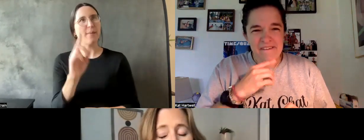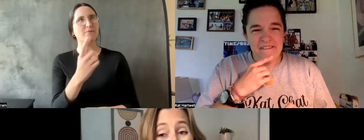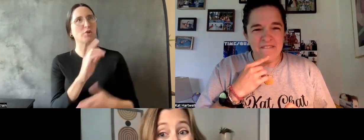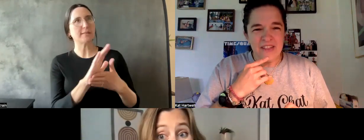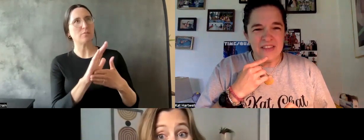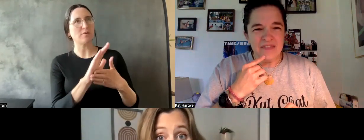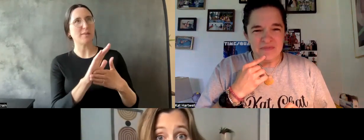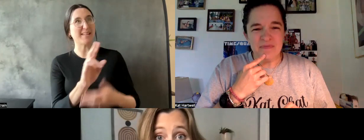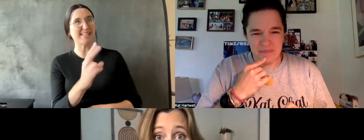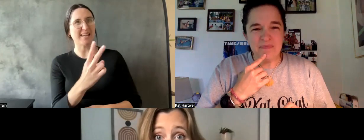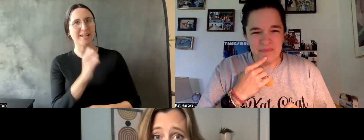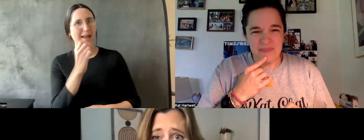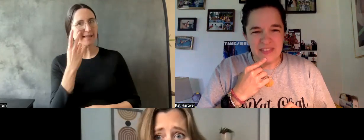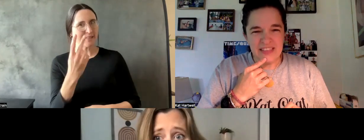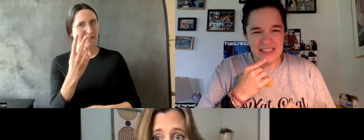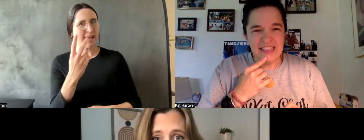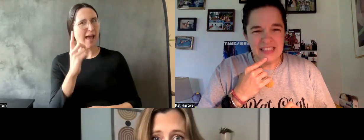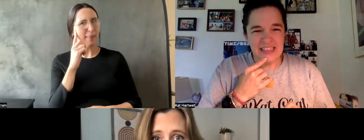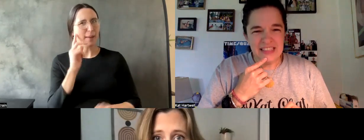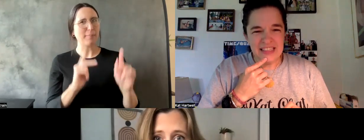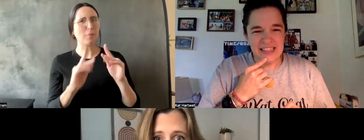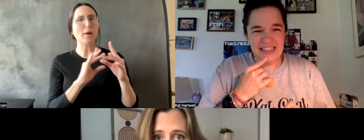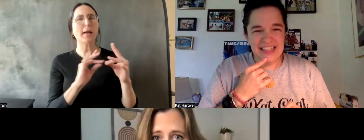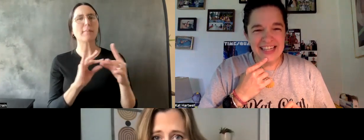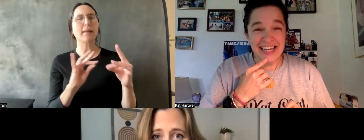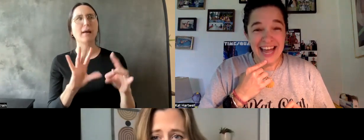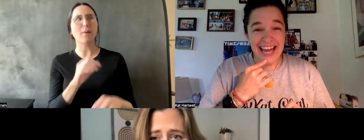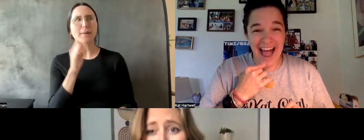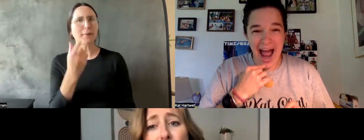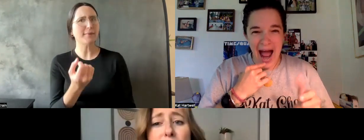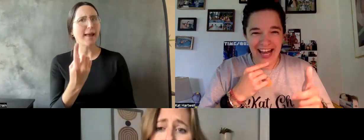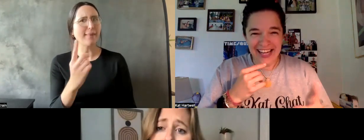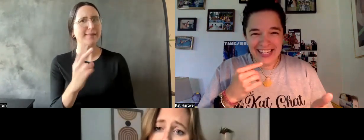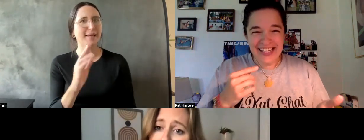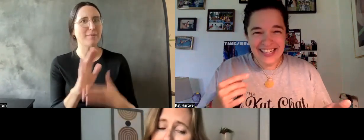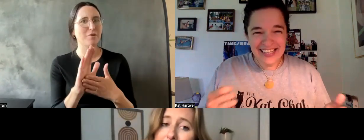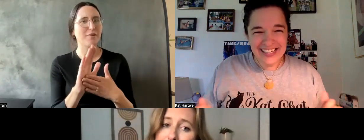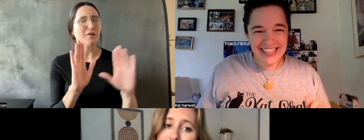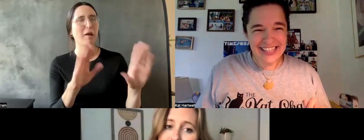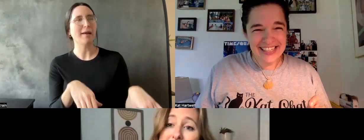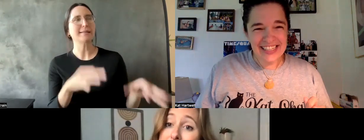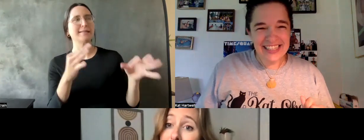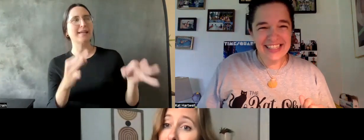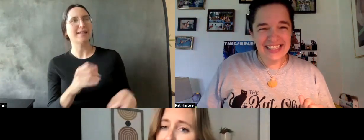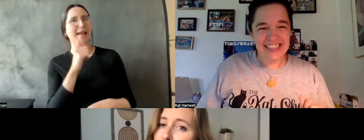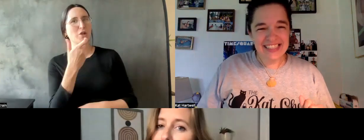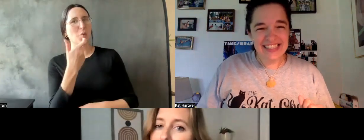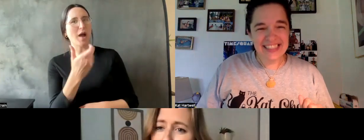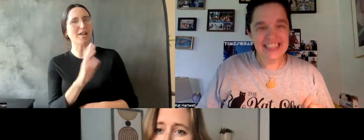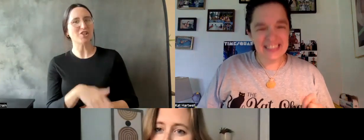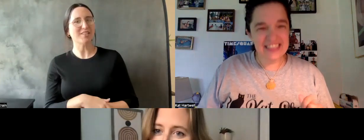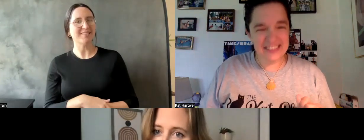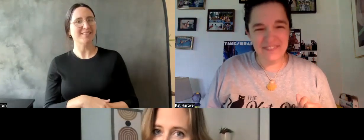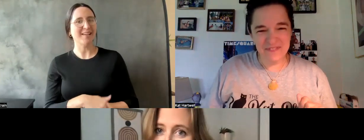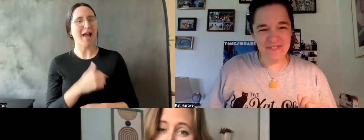second one, and it might have been because everyone kept saying, I don't understand what the second one is. So maybe I just was like being safe and like, you know what, I'll